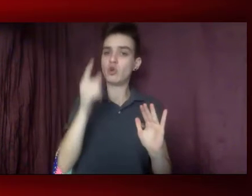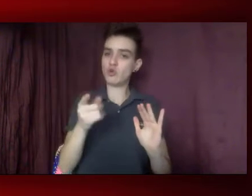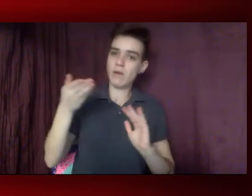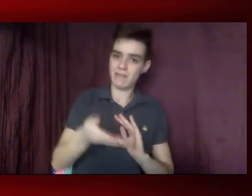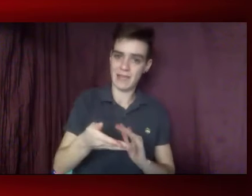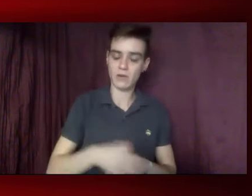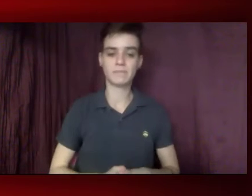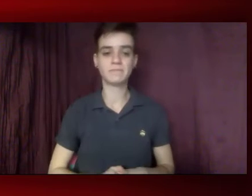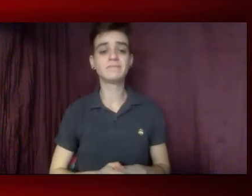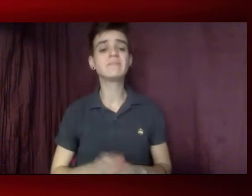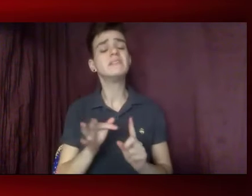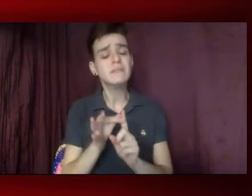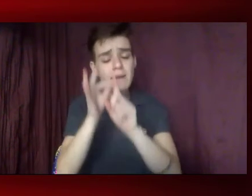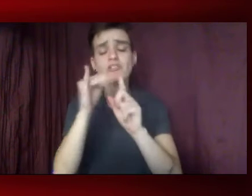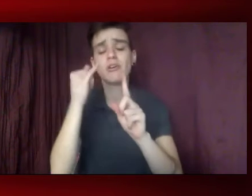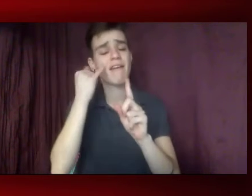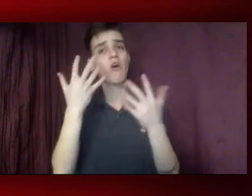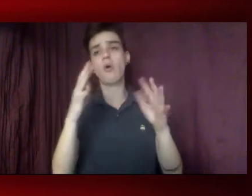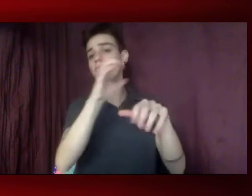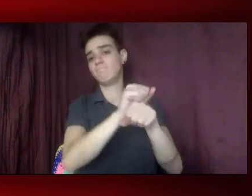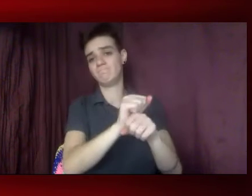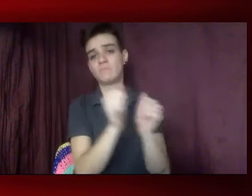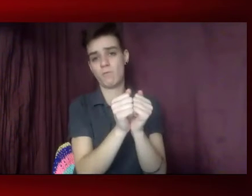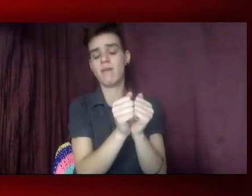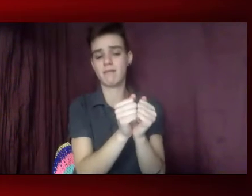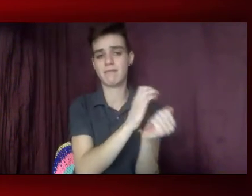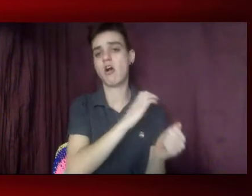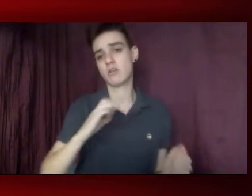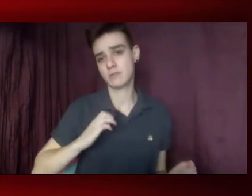particularly if we have scheduled with a member of Congress.